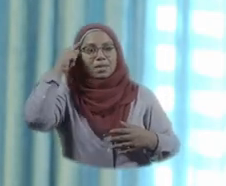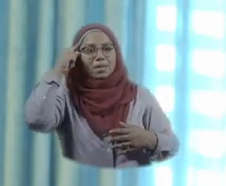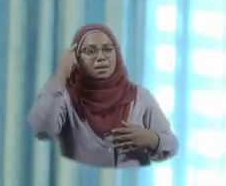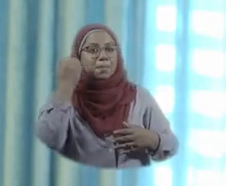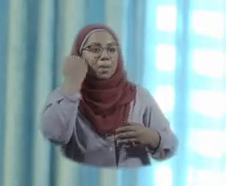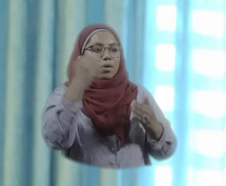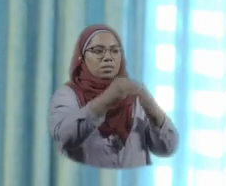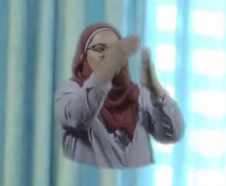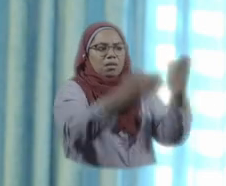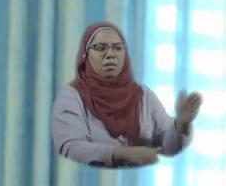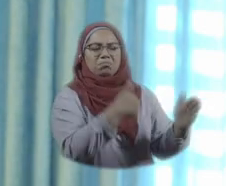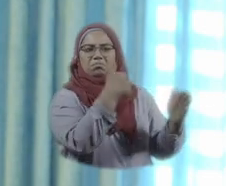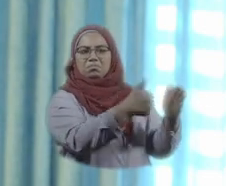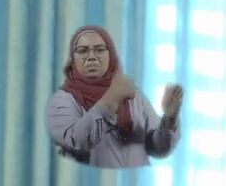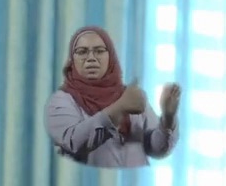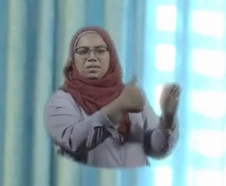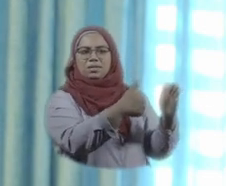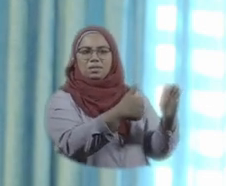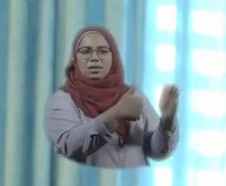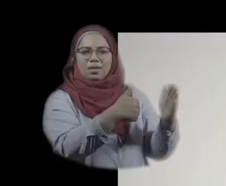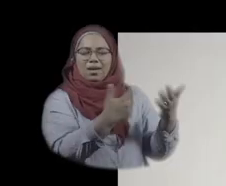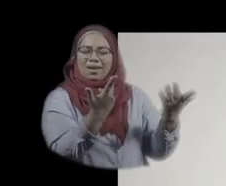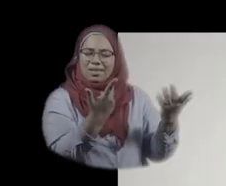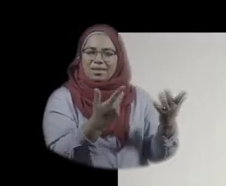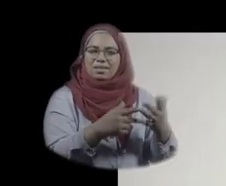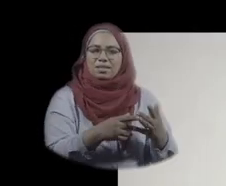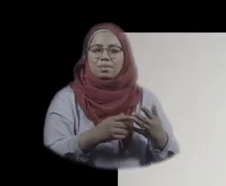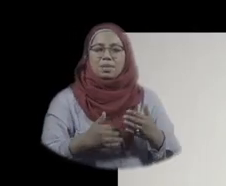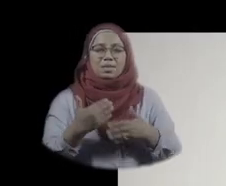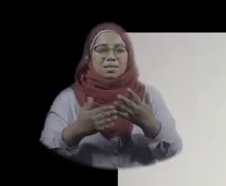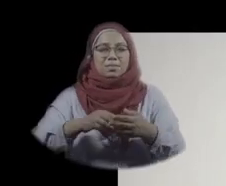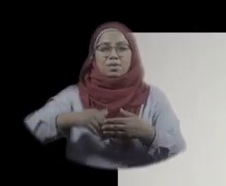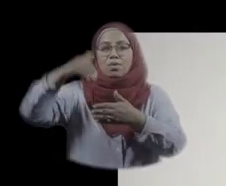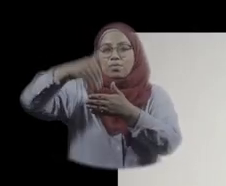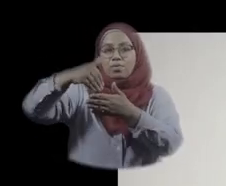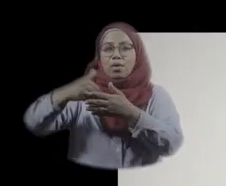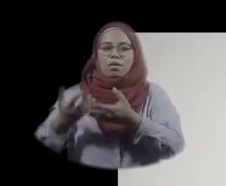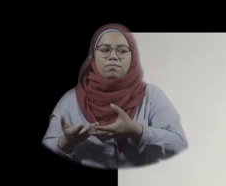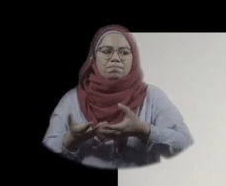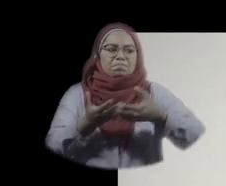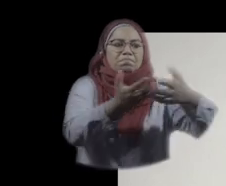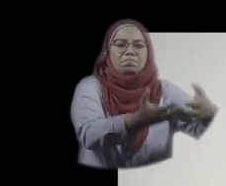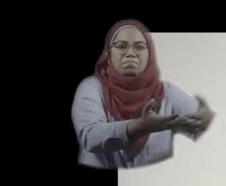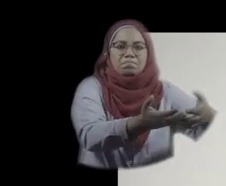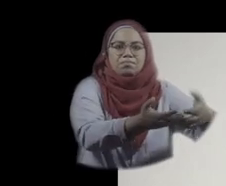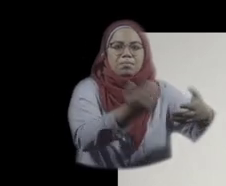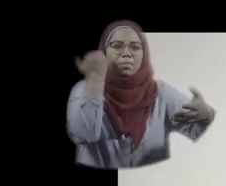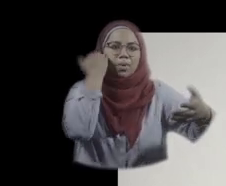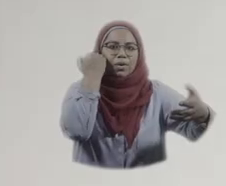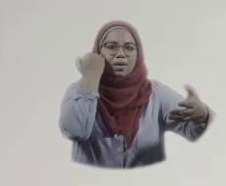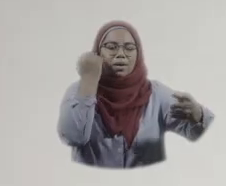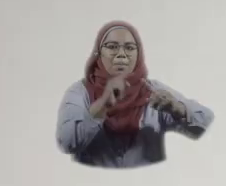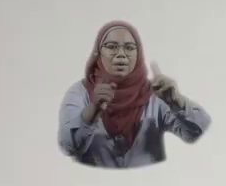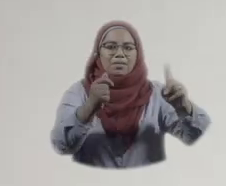better leaders. So because of that normalized mindset that we have, eventually the votes go to the male